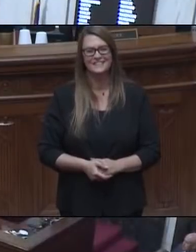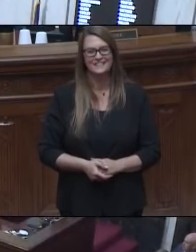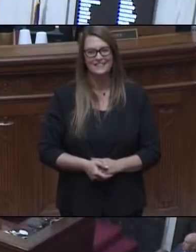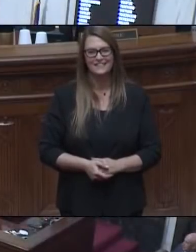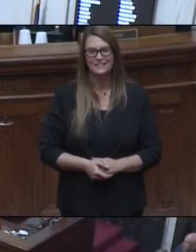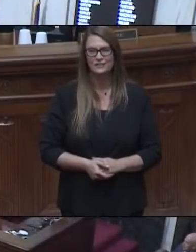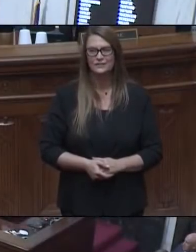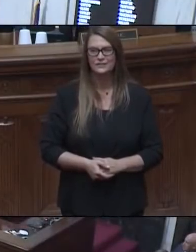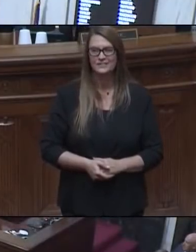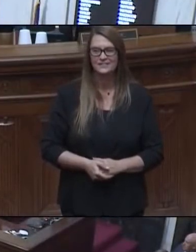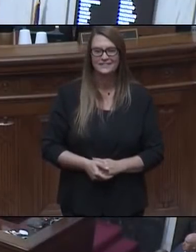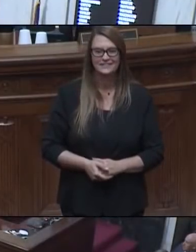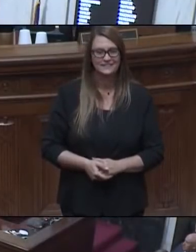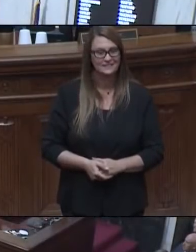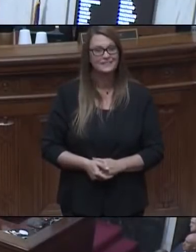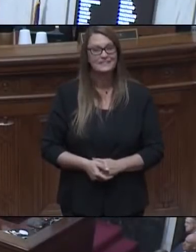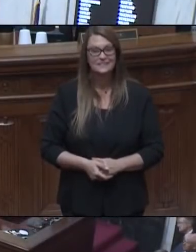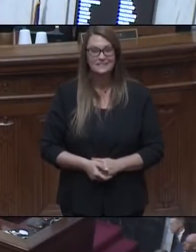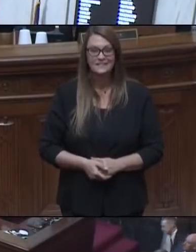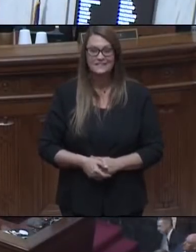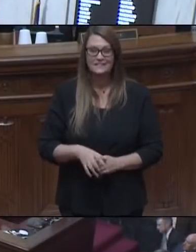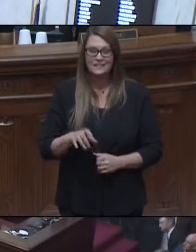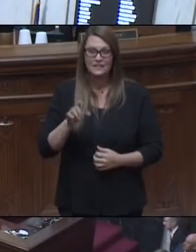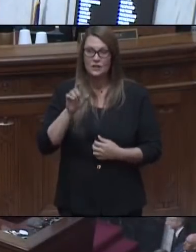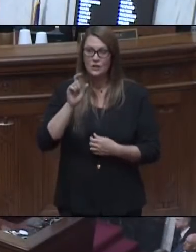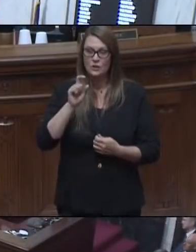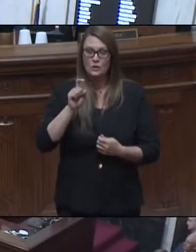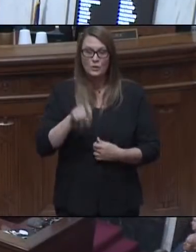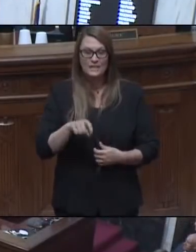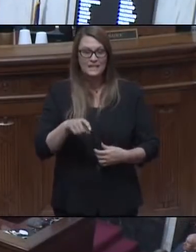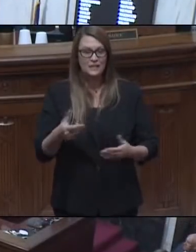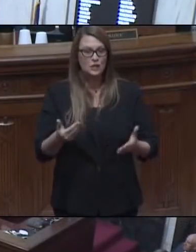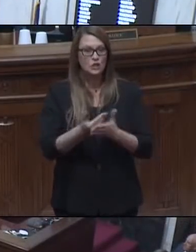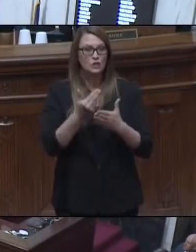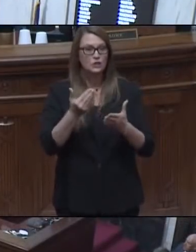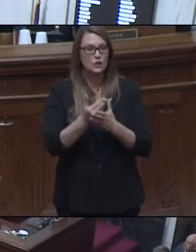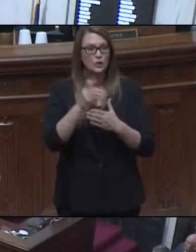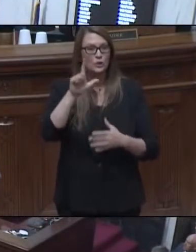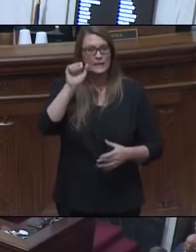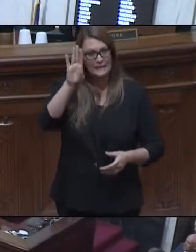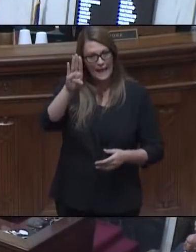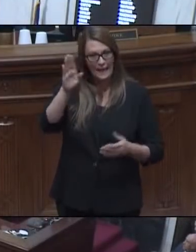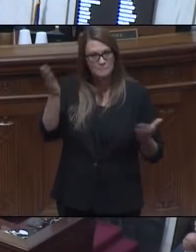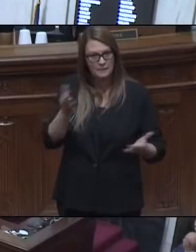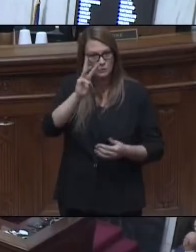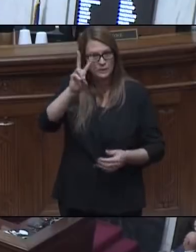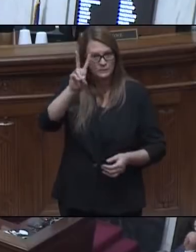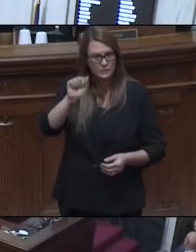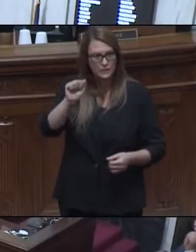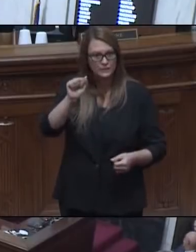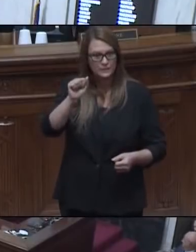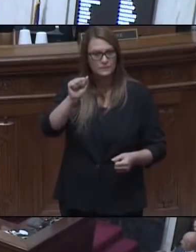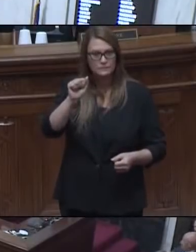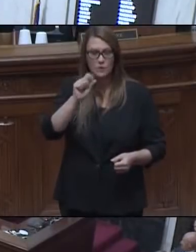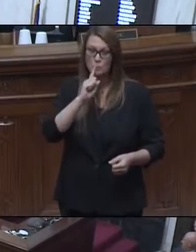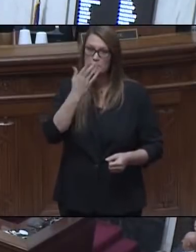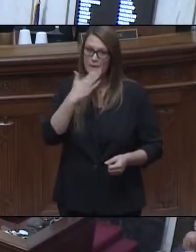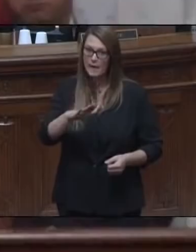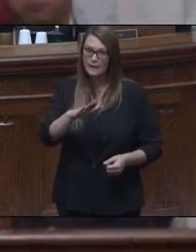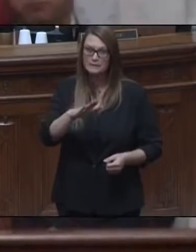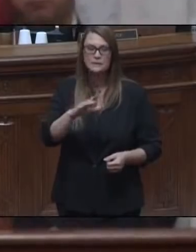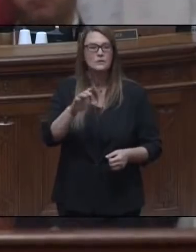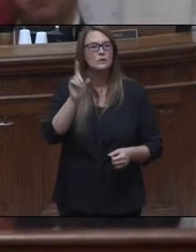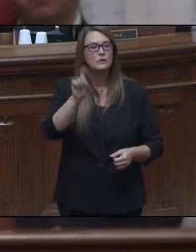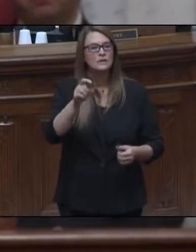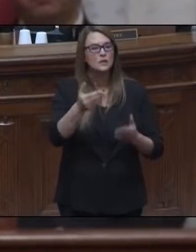We need a new lab in West Virginia. We absolutely need a new lab and need it really bad. We need a new